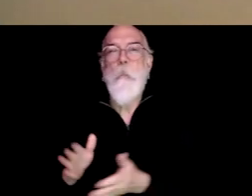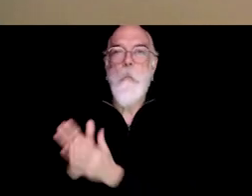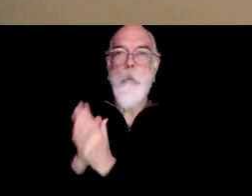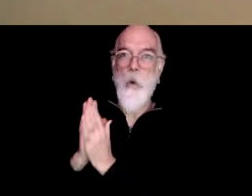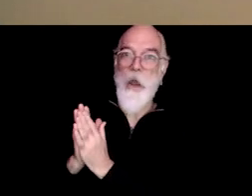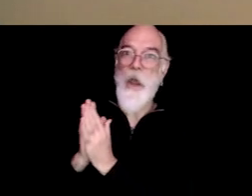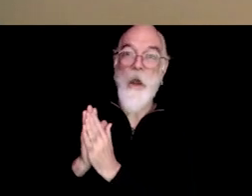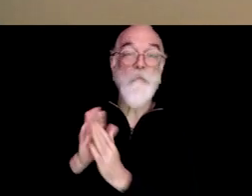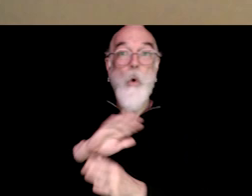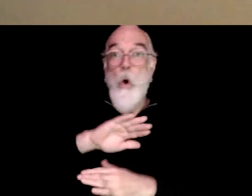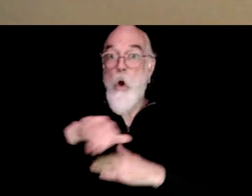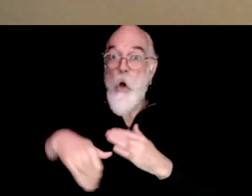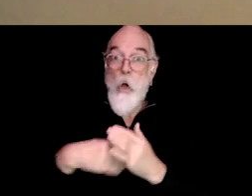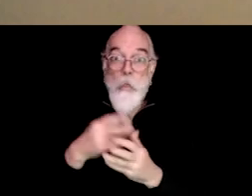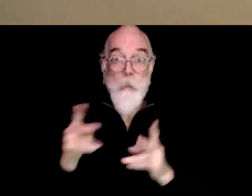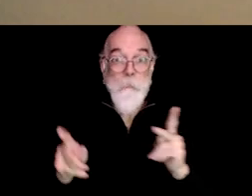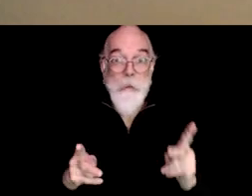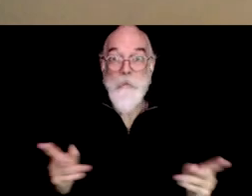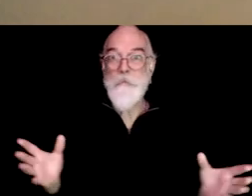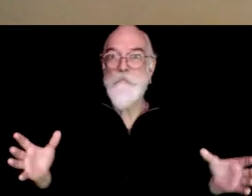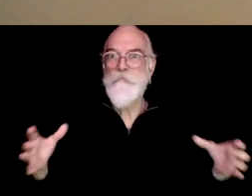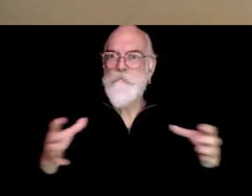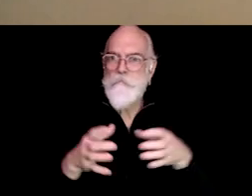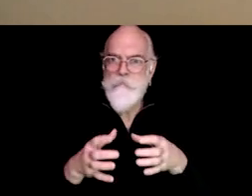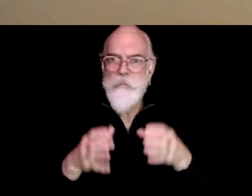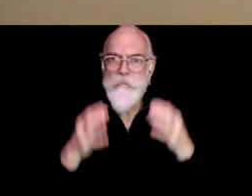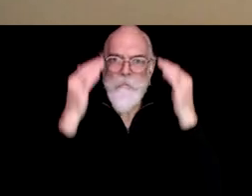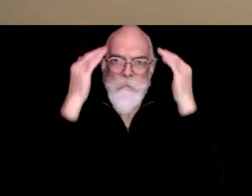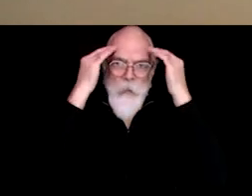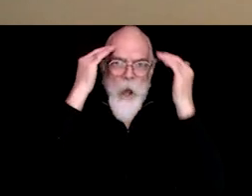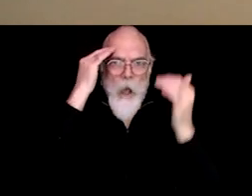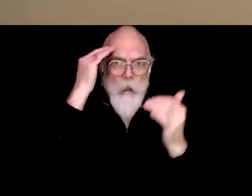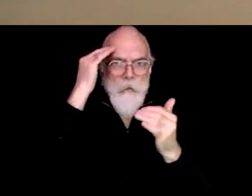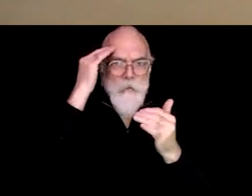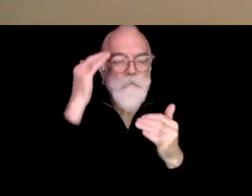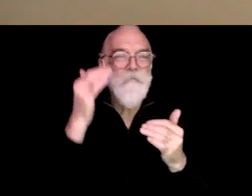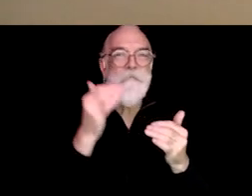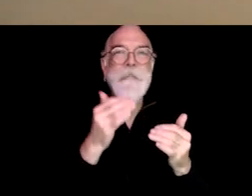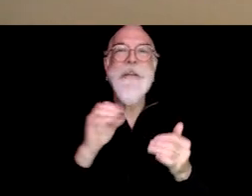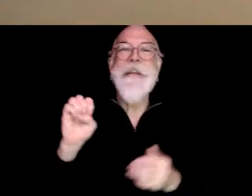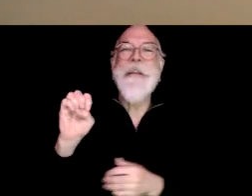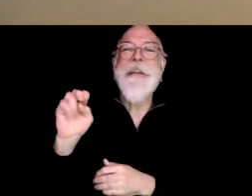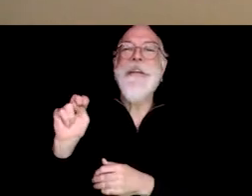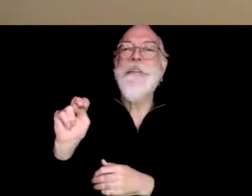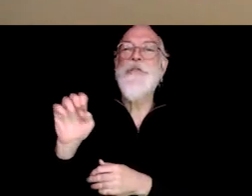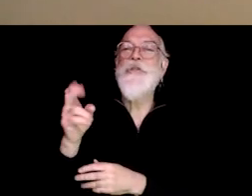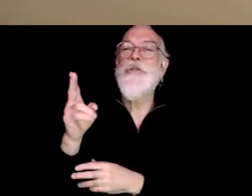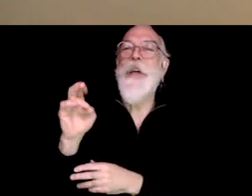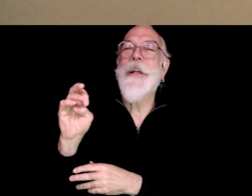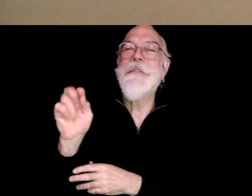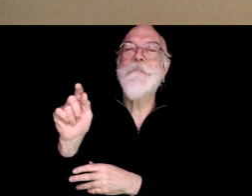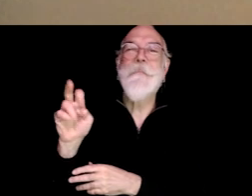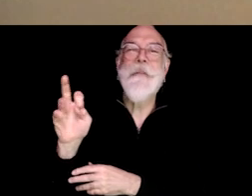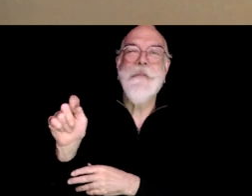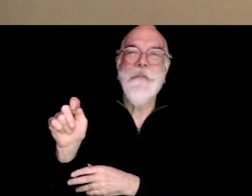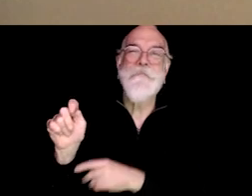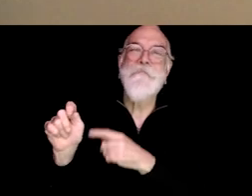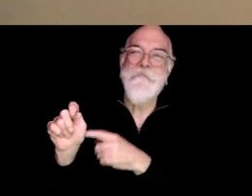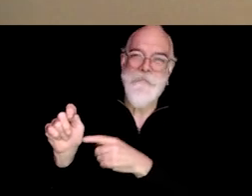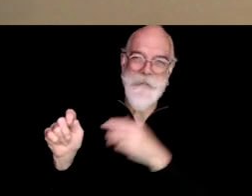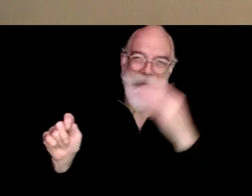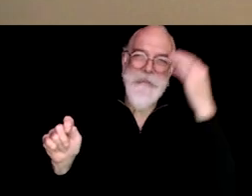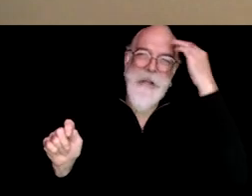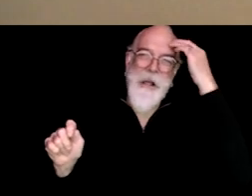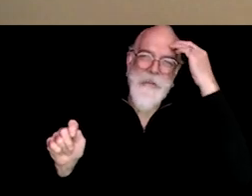knowledge. It is akin to the power of enchantment, an intelligent word that